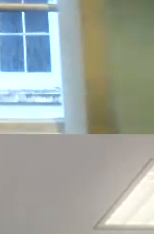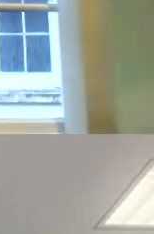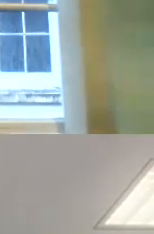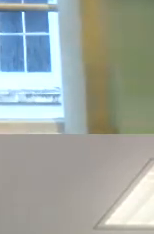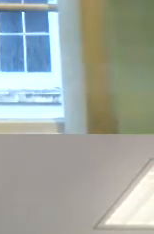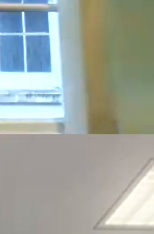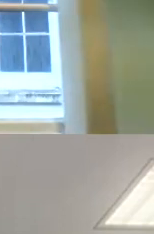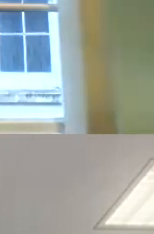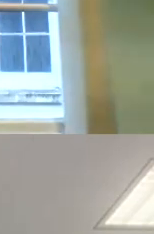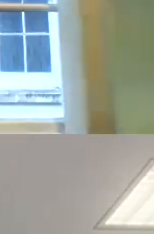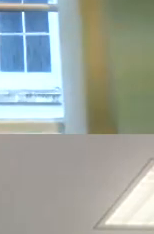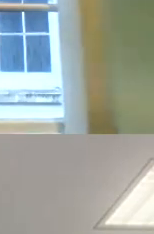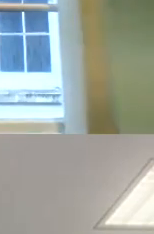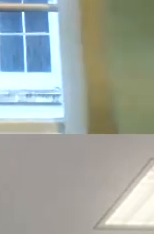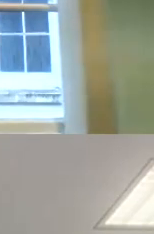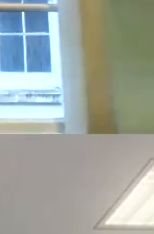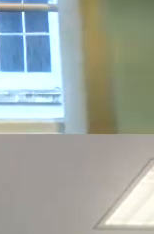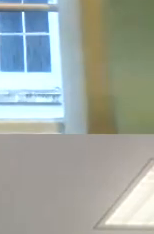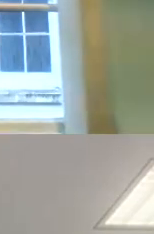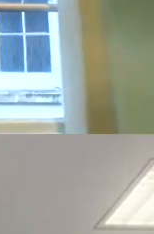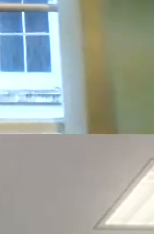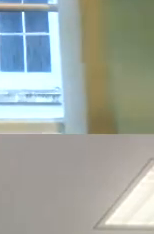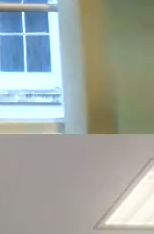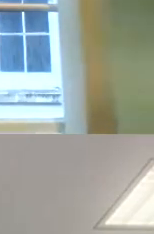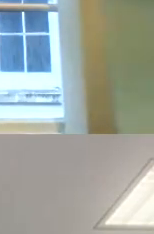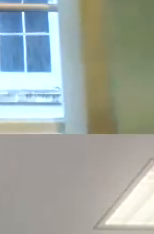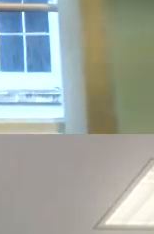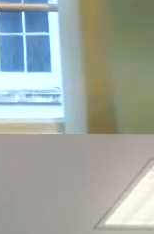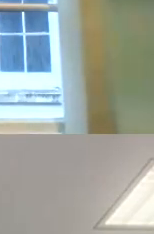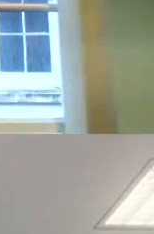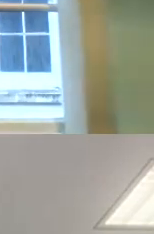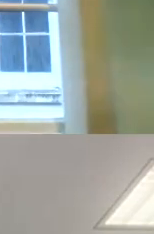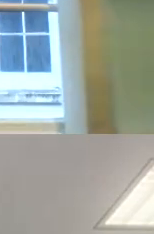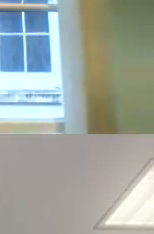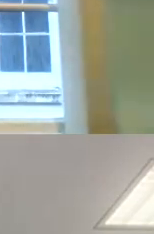the details of those, or where can we get that information?